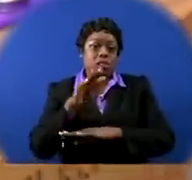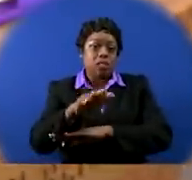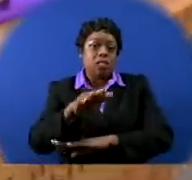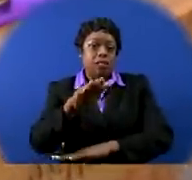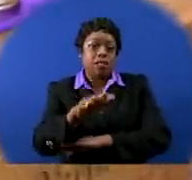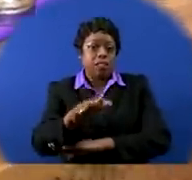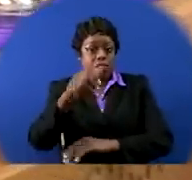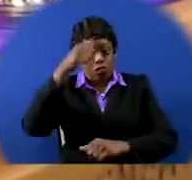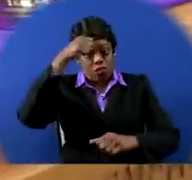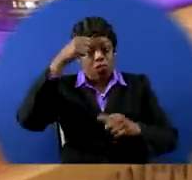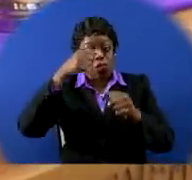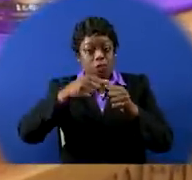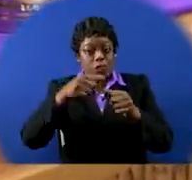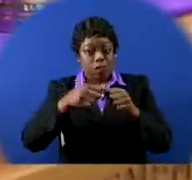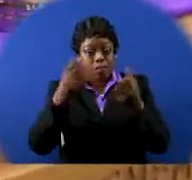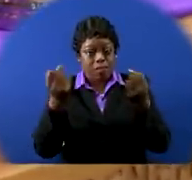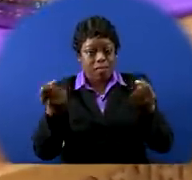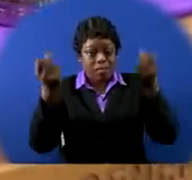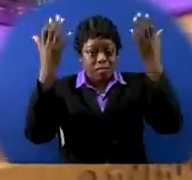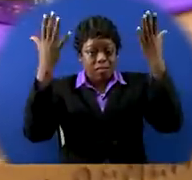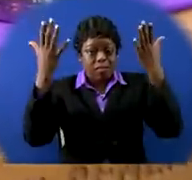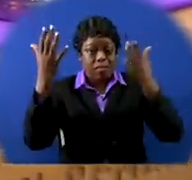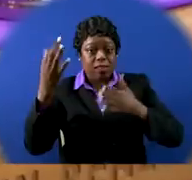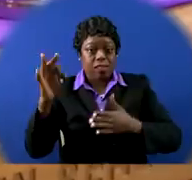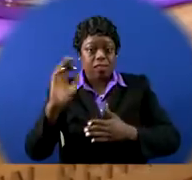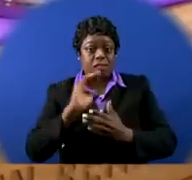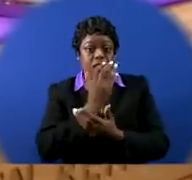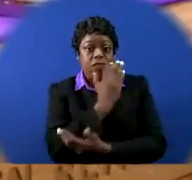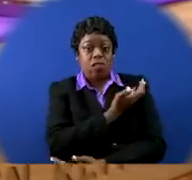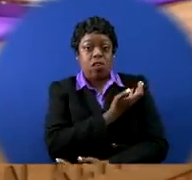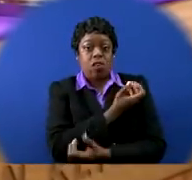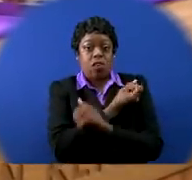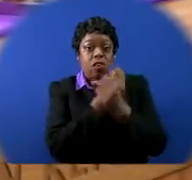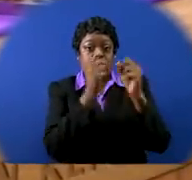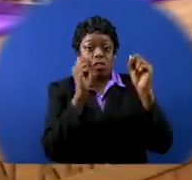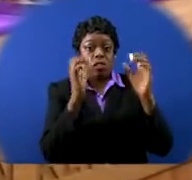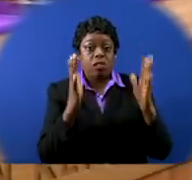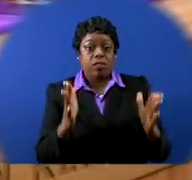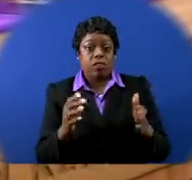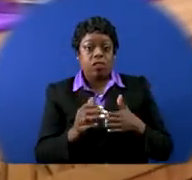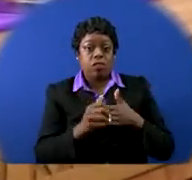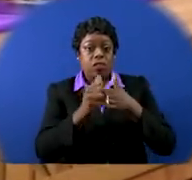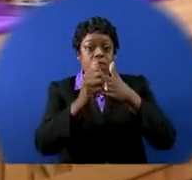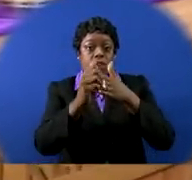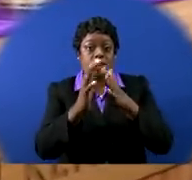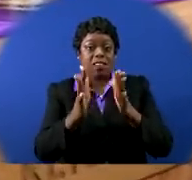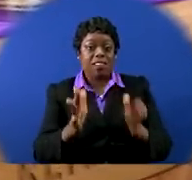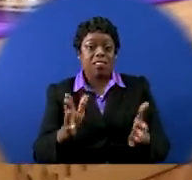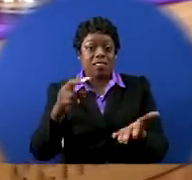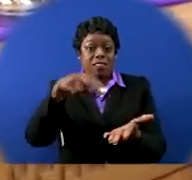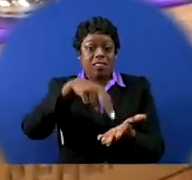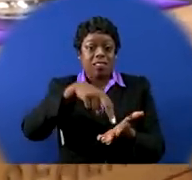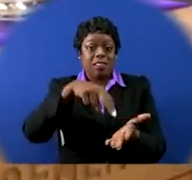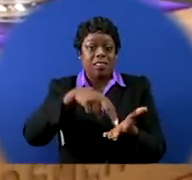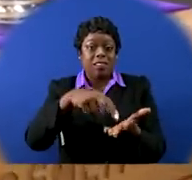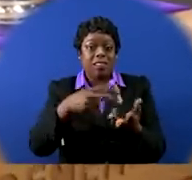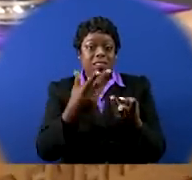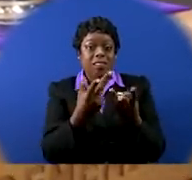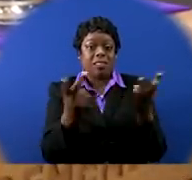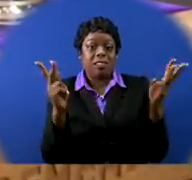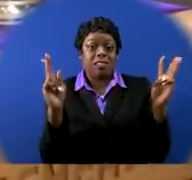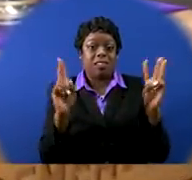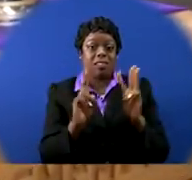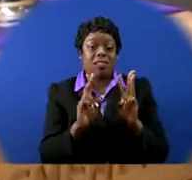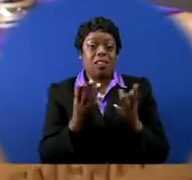the sacrifice of our Savior. Our leaders are going to come stand all around the church houses